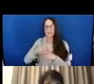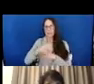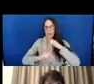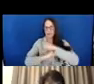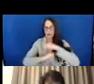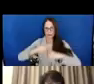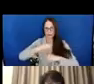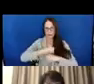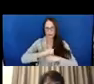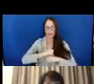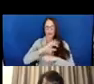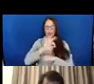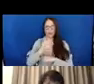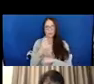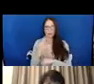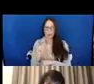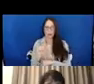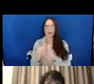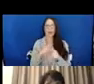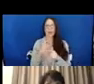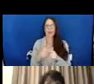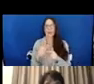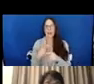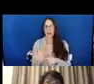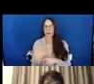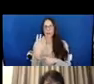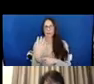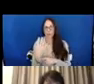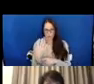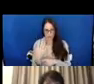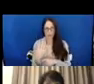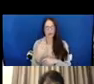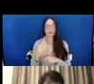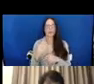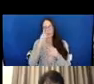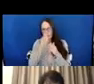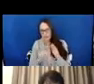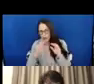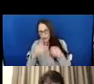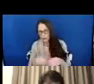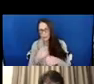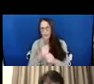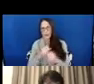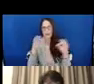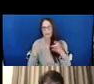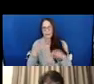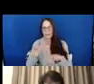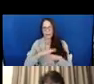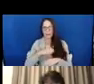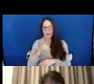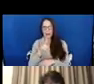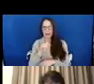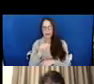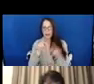followed by four member check groups to receive feedback on my data analysis. A